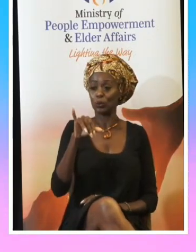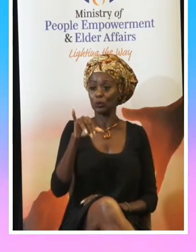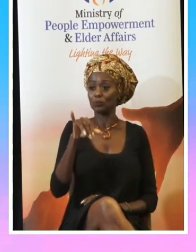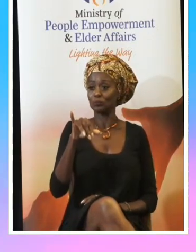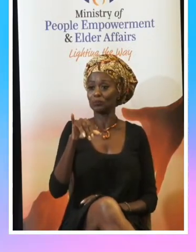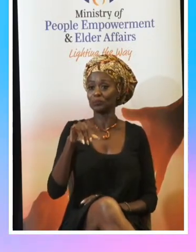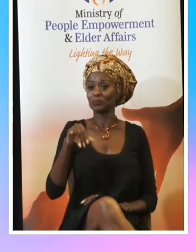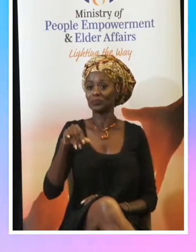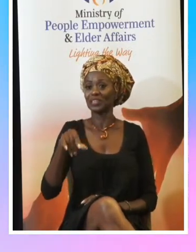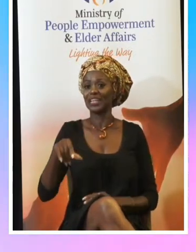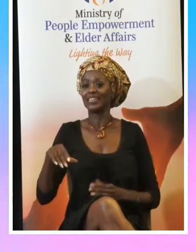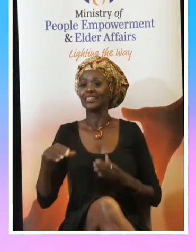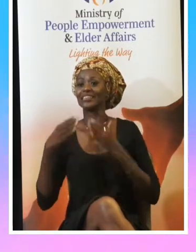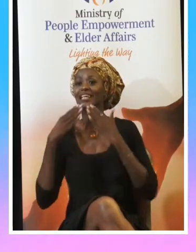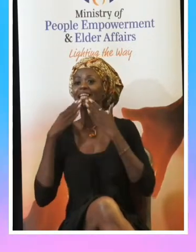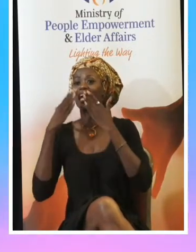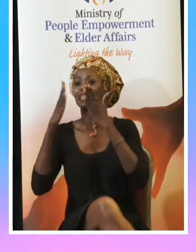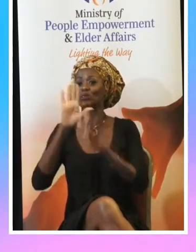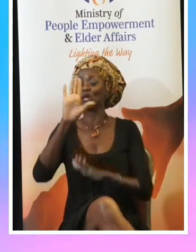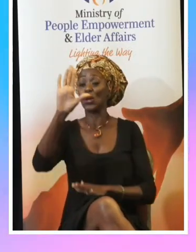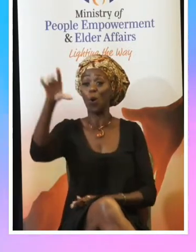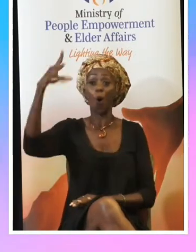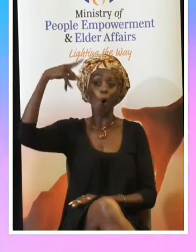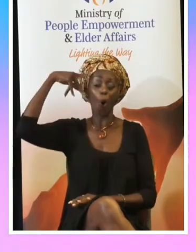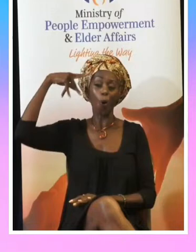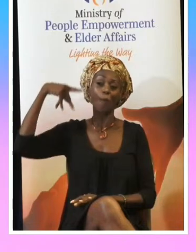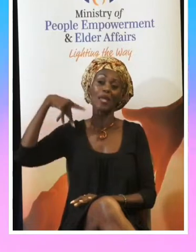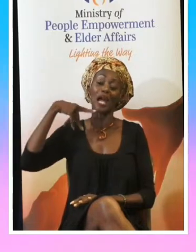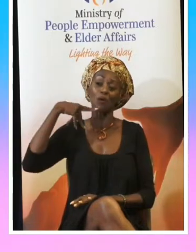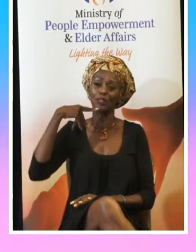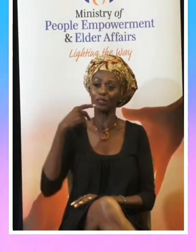your parents. Absolutely. Who I observed